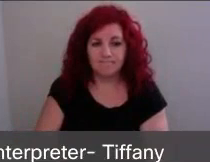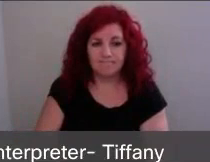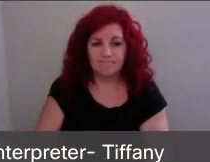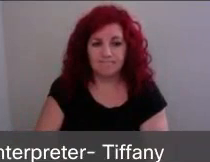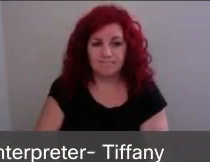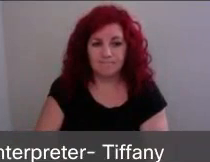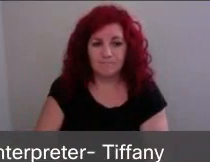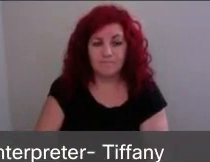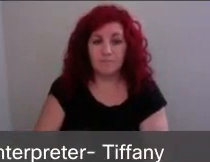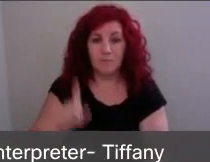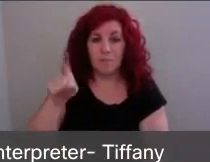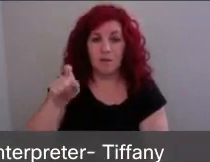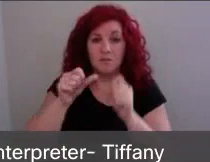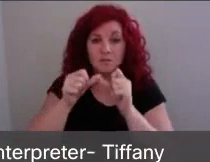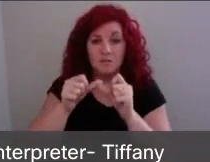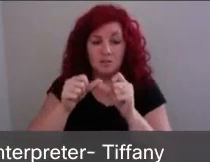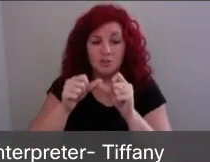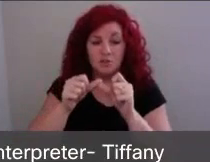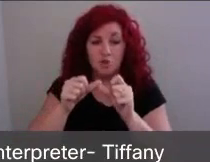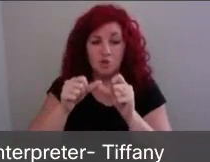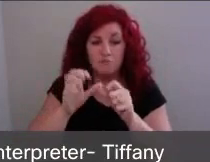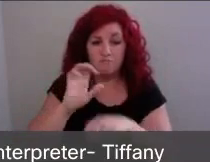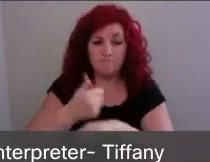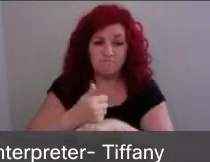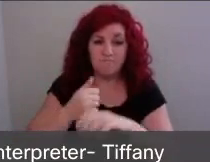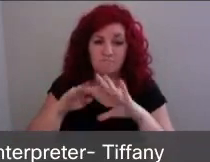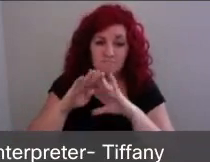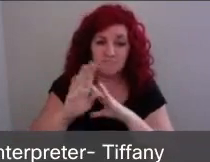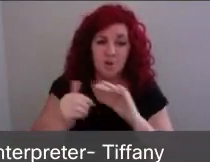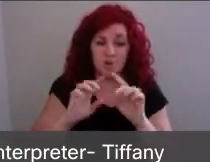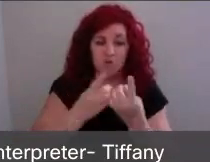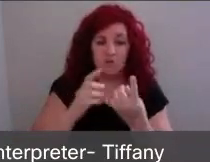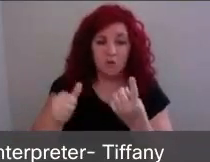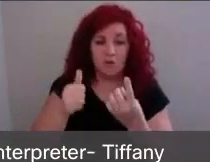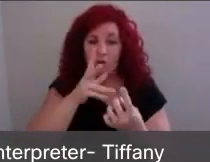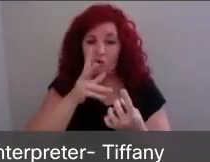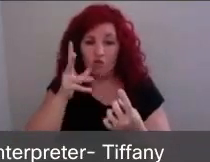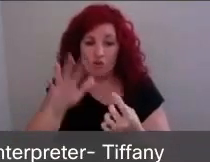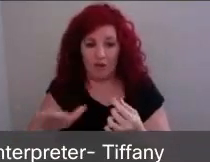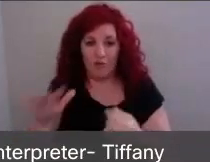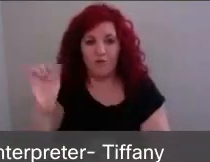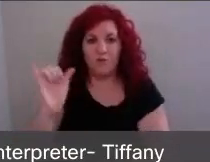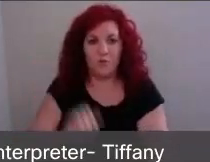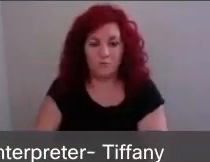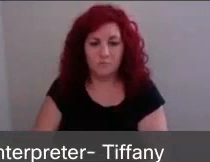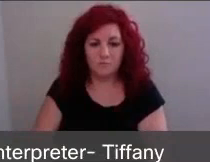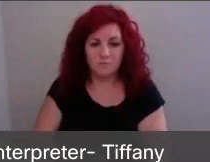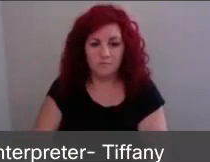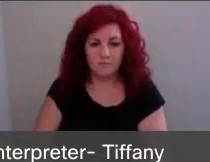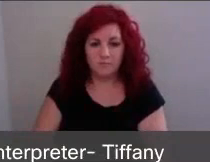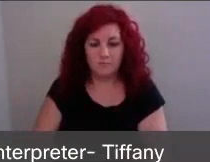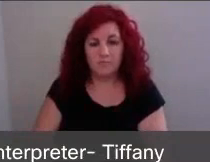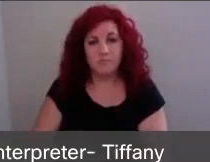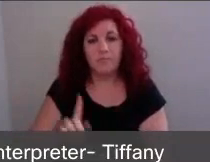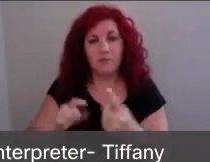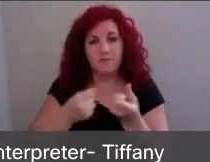we need to continue to develop our districts with other rural areas and continue to be able to support